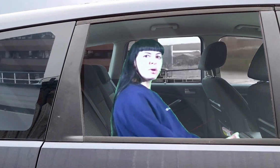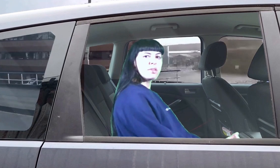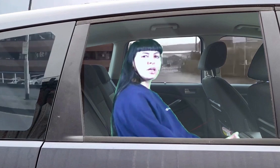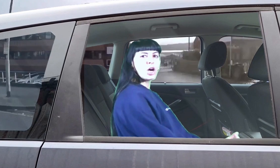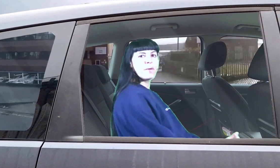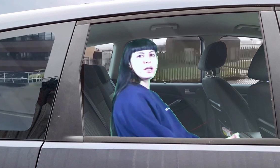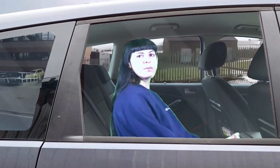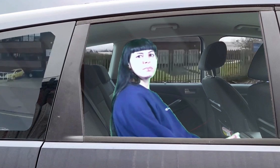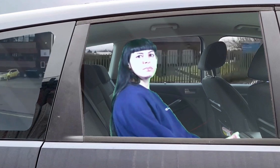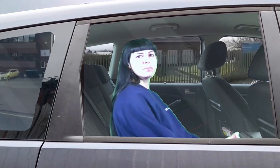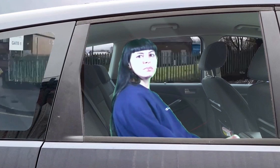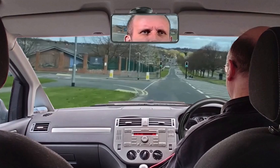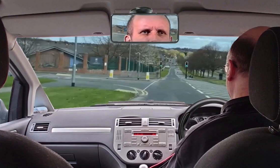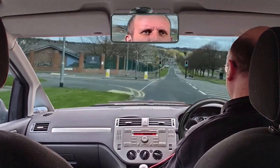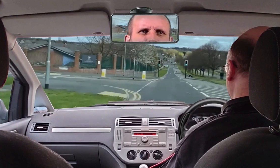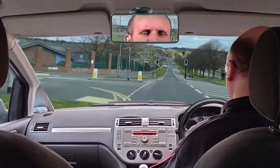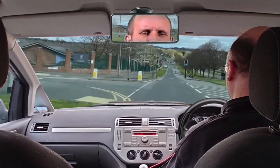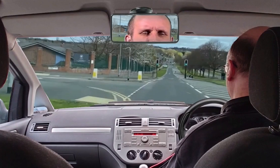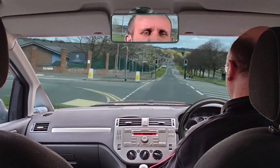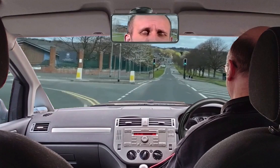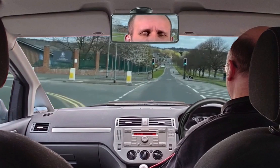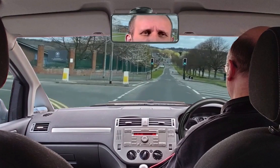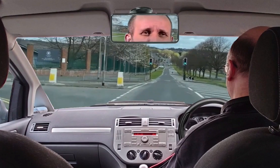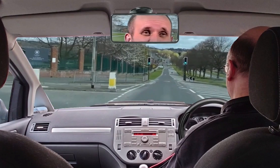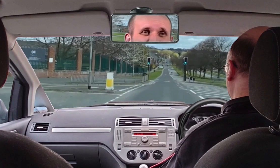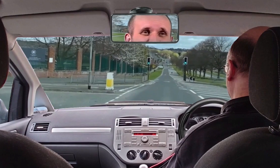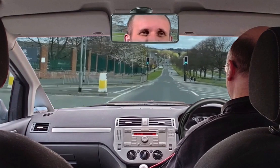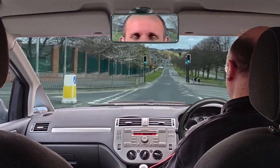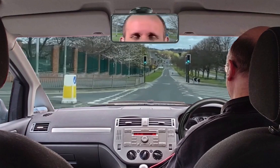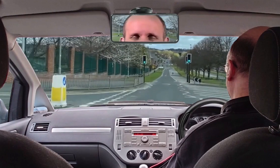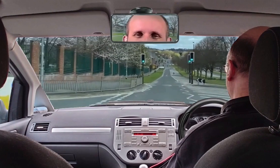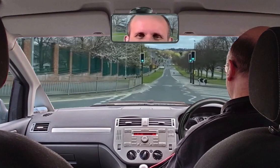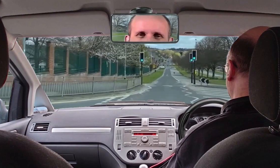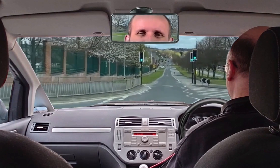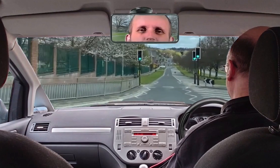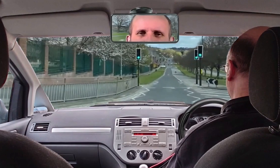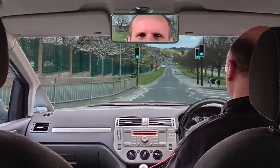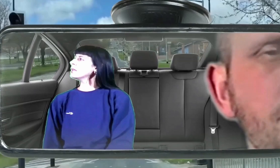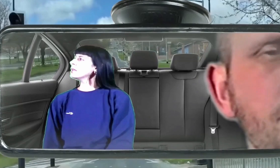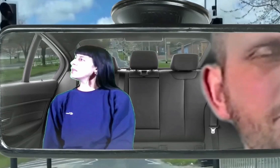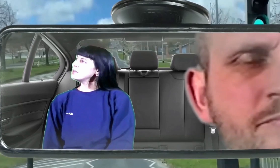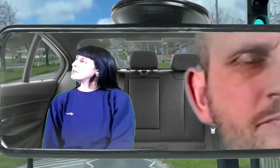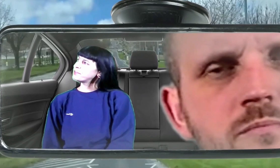Just delivering people where they're going. Yeah, well, I'm just a taxi driver.